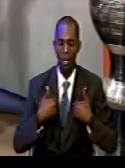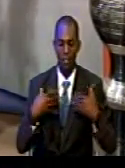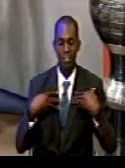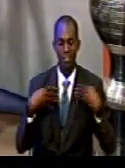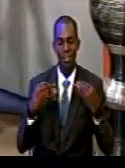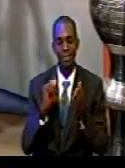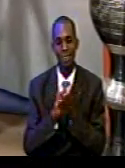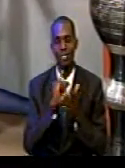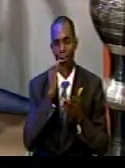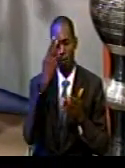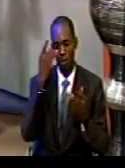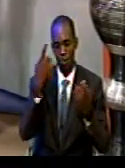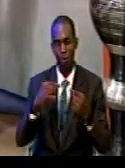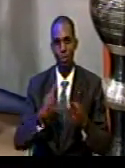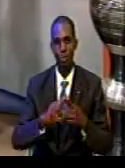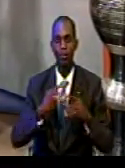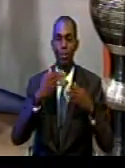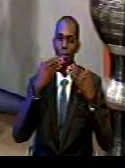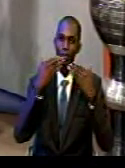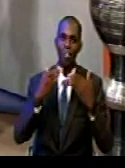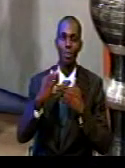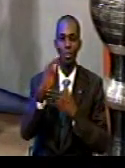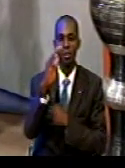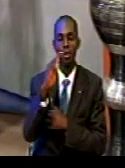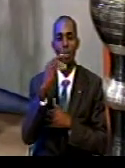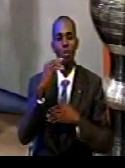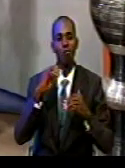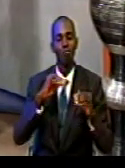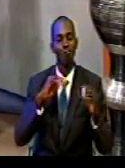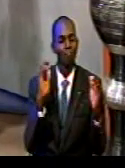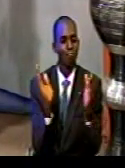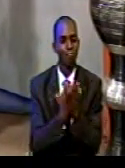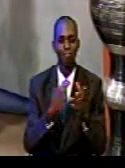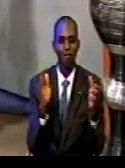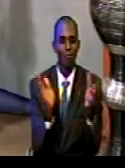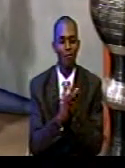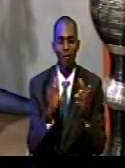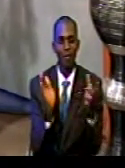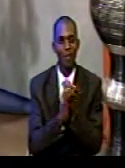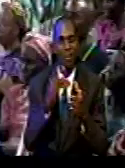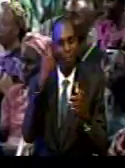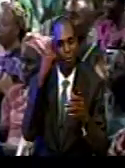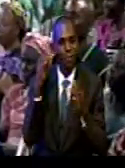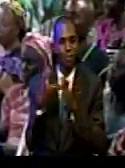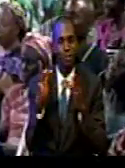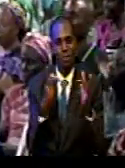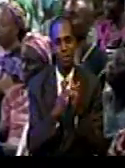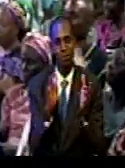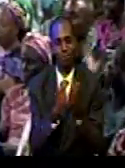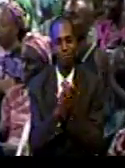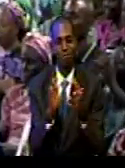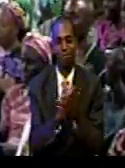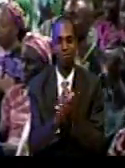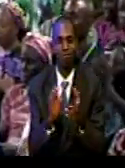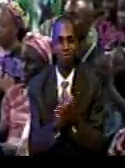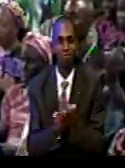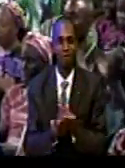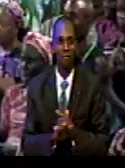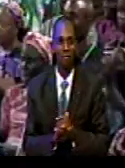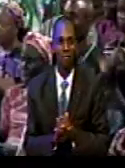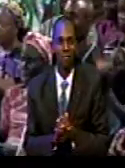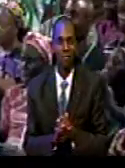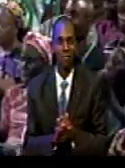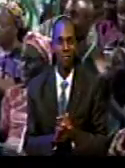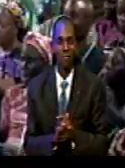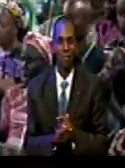and give testimony. God have healed me. That is why I come to testify the name. Put your hand together